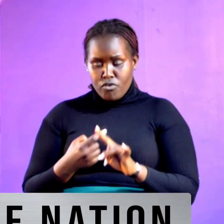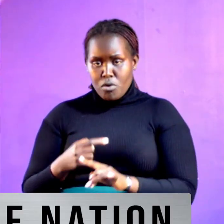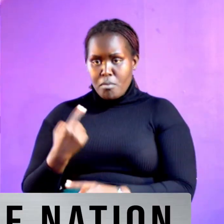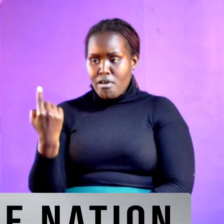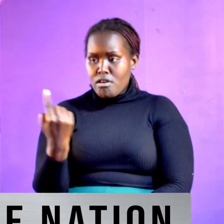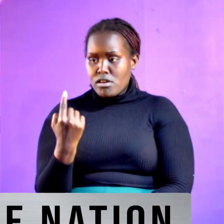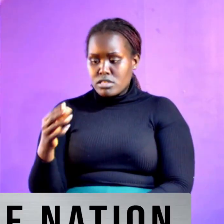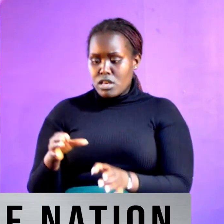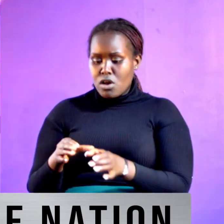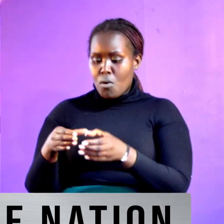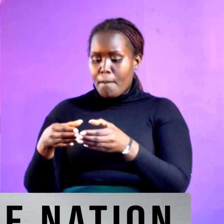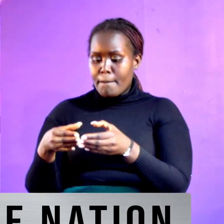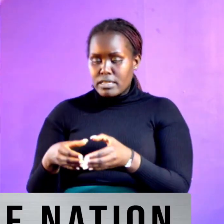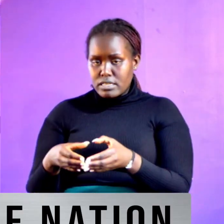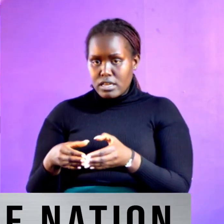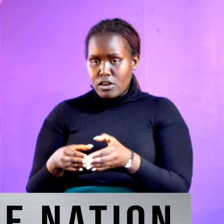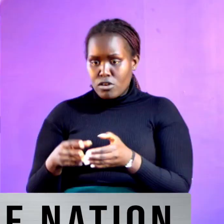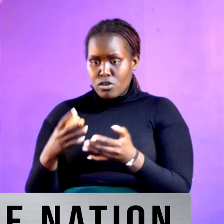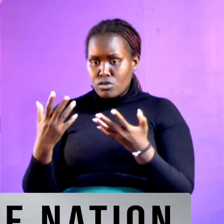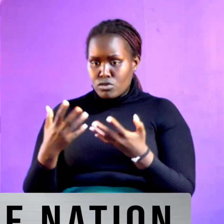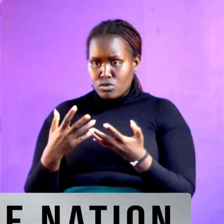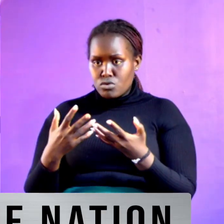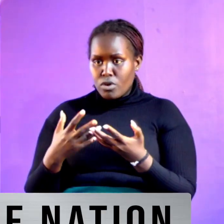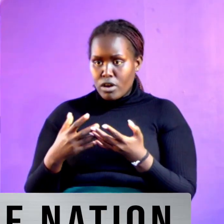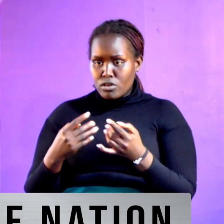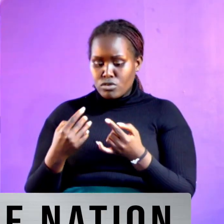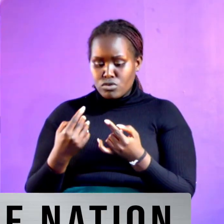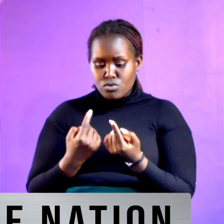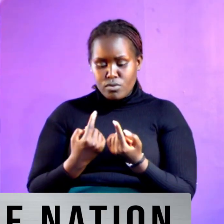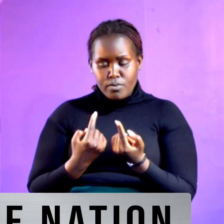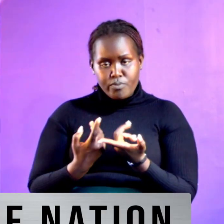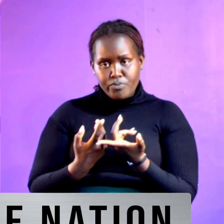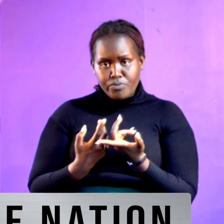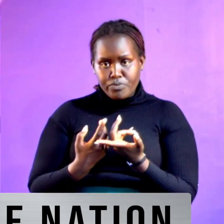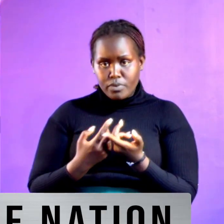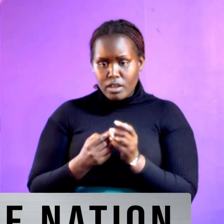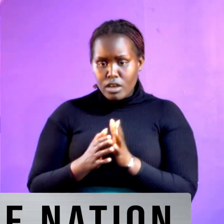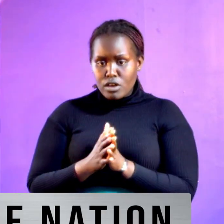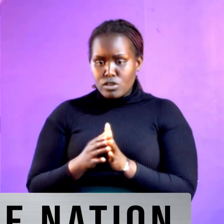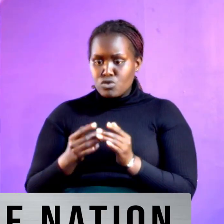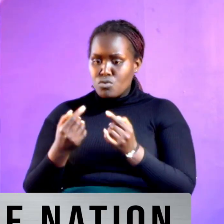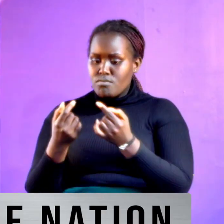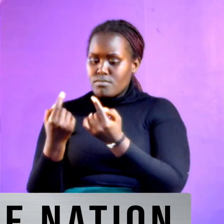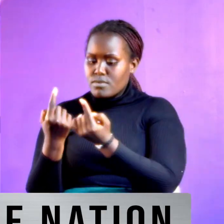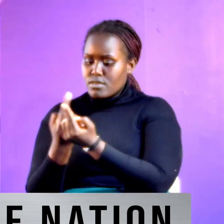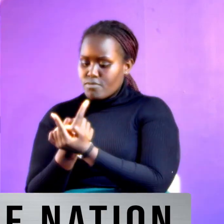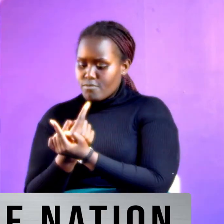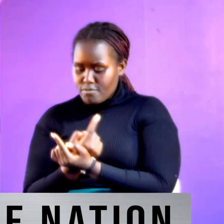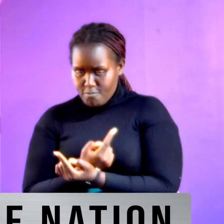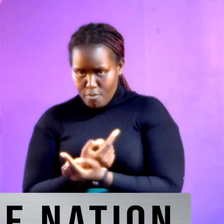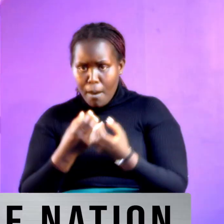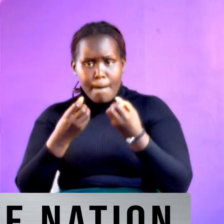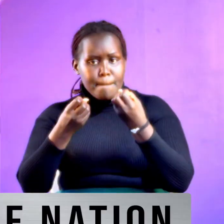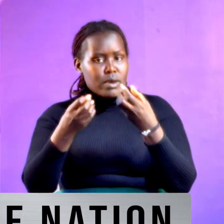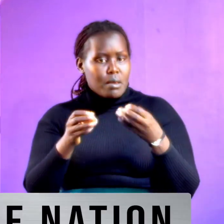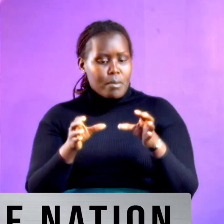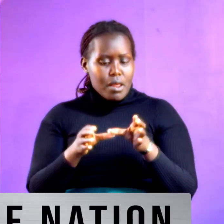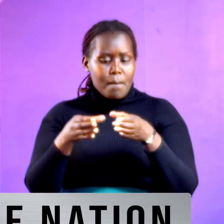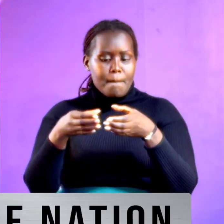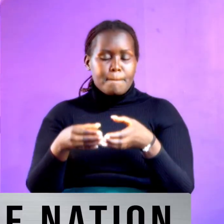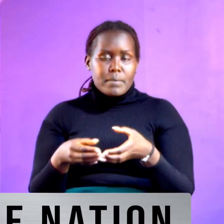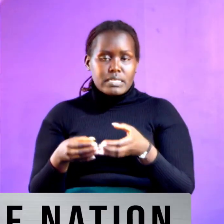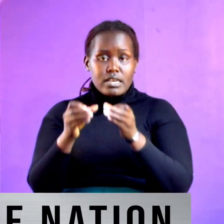to from a de facto state to a multi-party state. So with